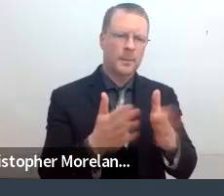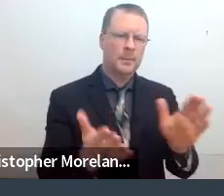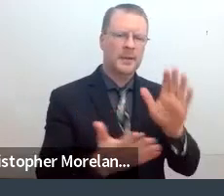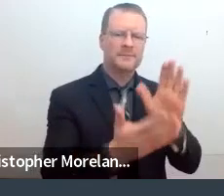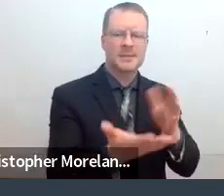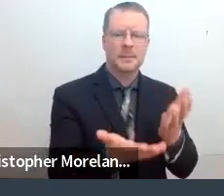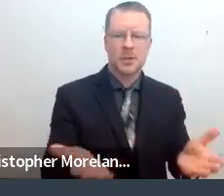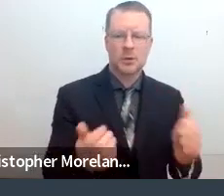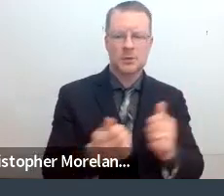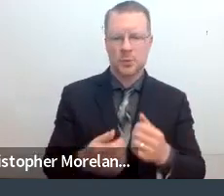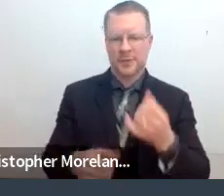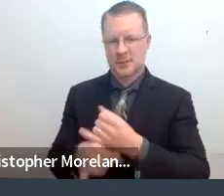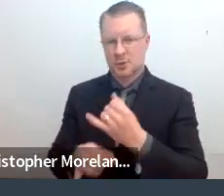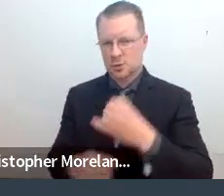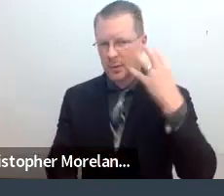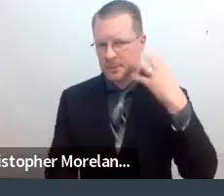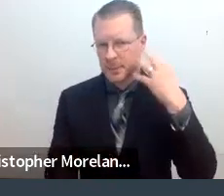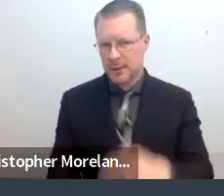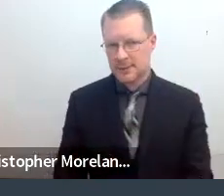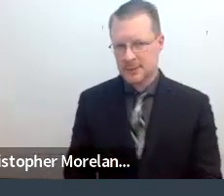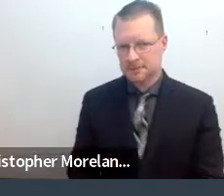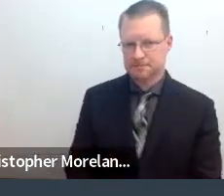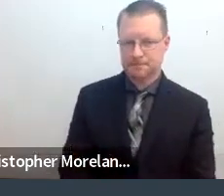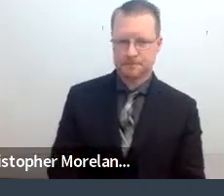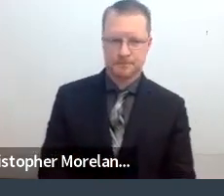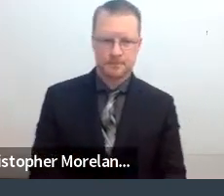First, we need to align how public-facing materials,